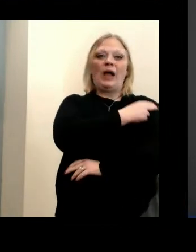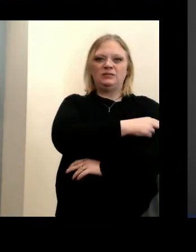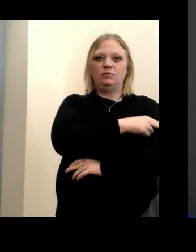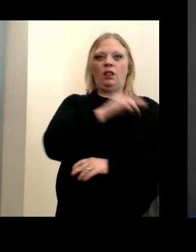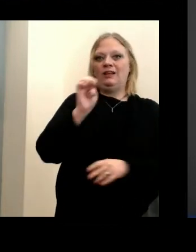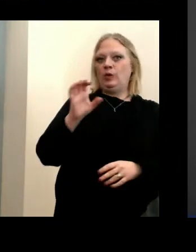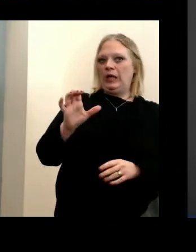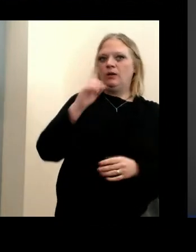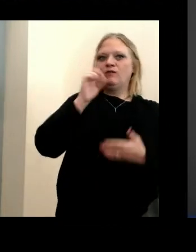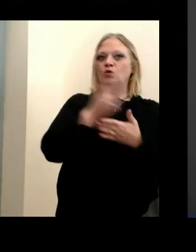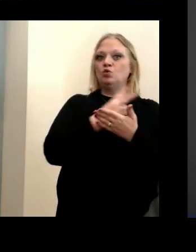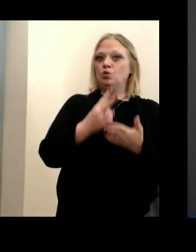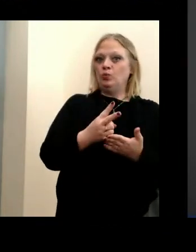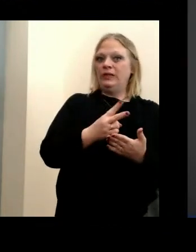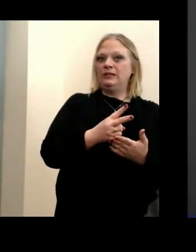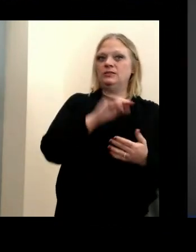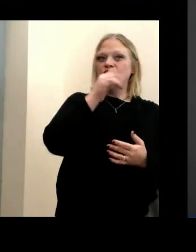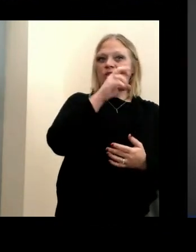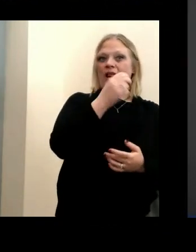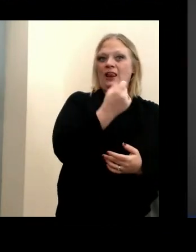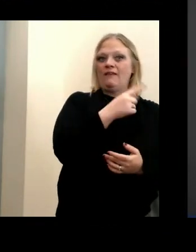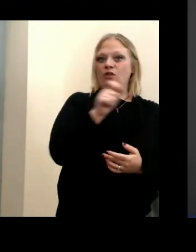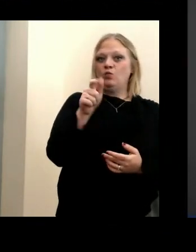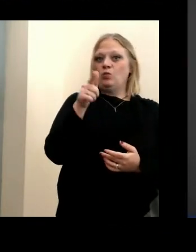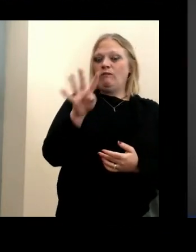2-week period of January 11th through January 24th.